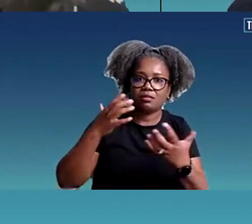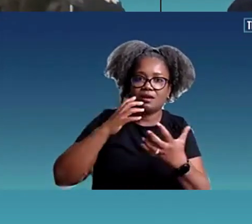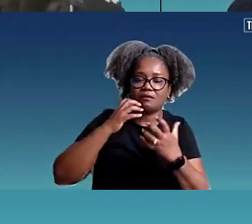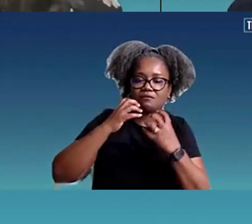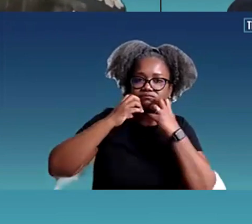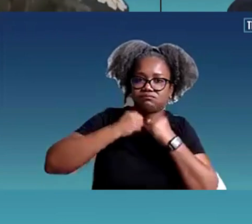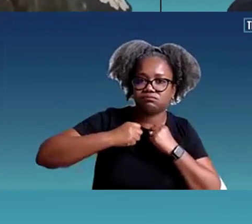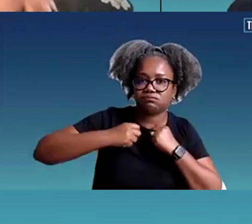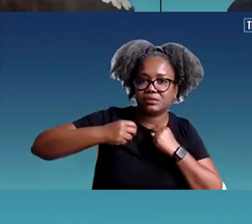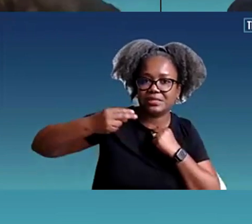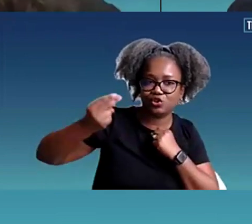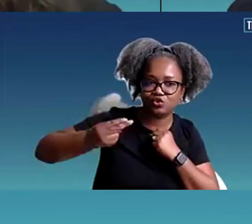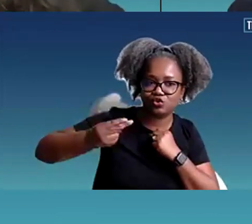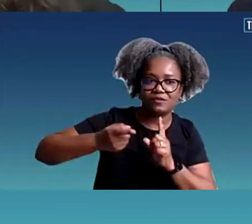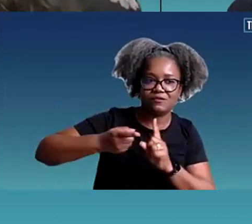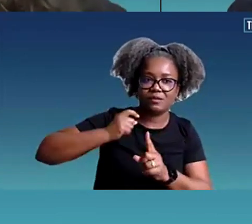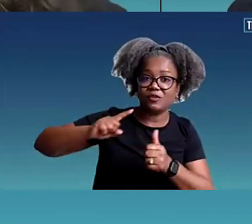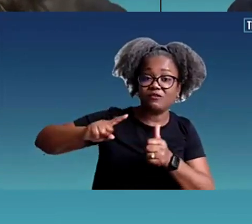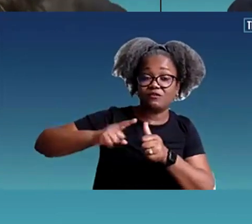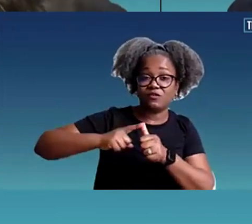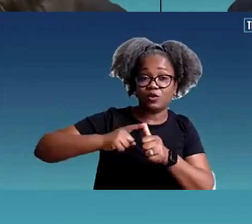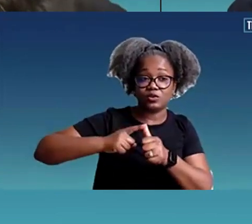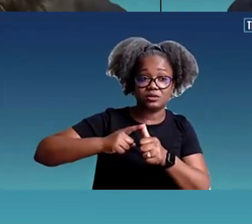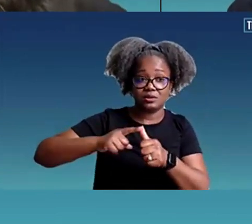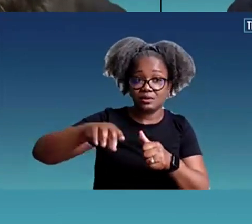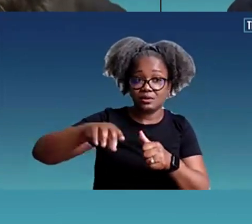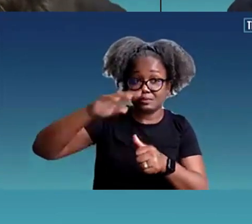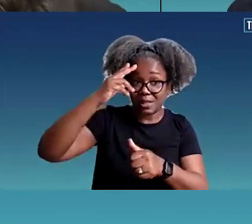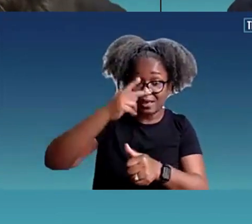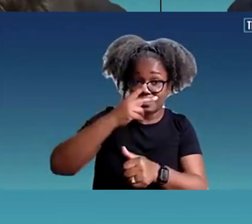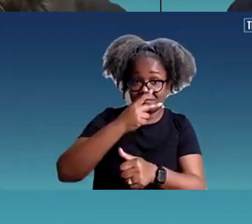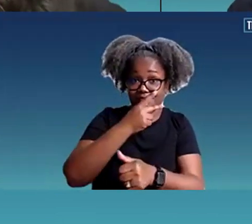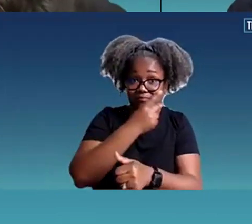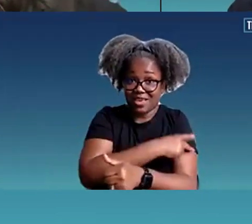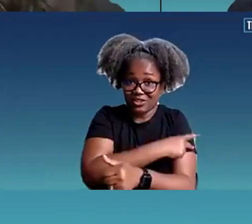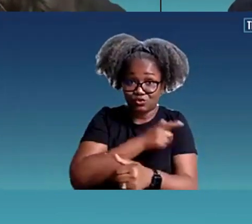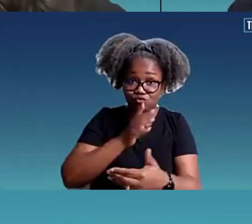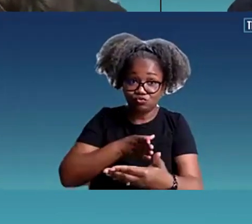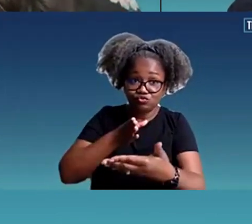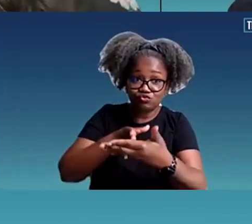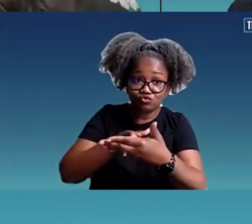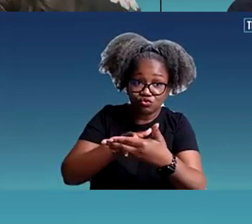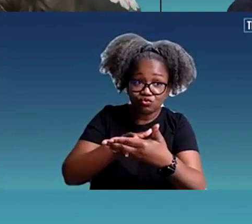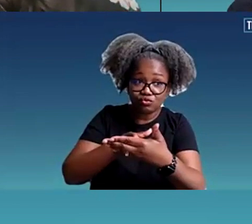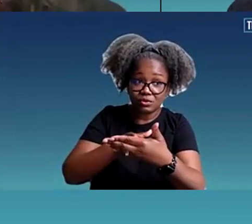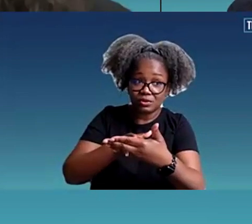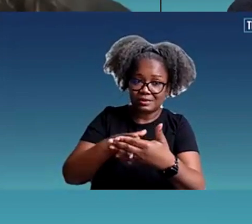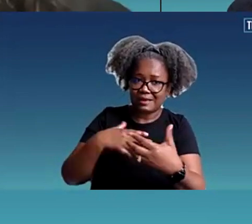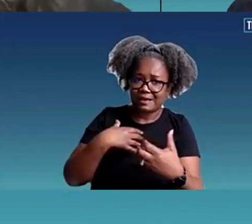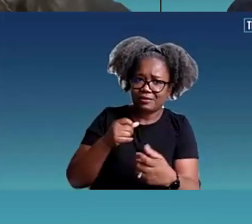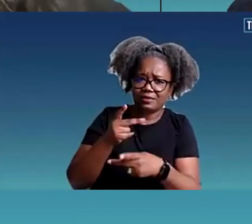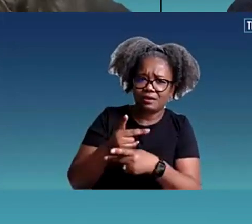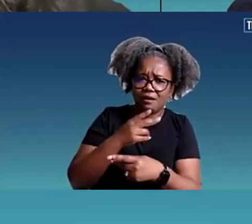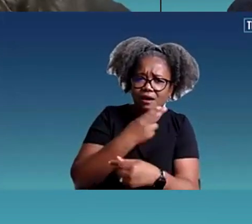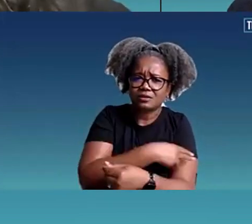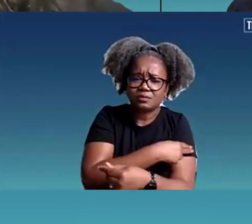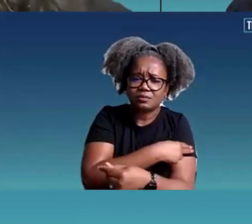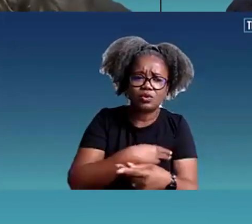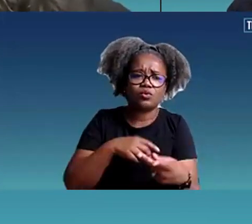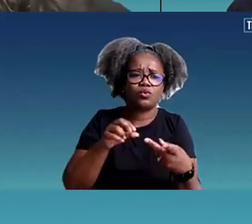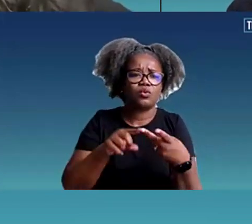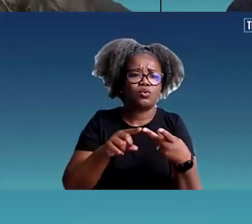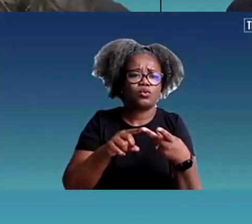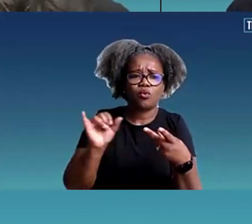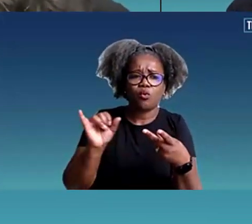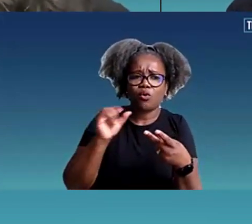the ANT4 that sat at lunch counters. The history of a place and understanding where that is really important. And so I think I